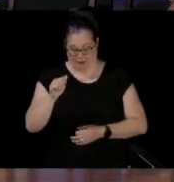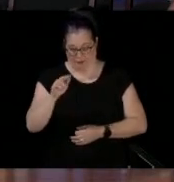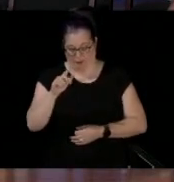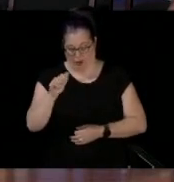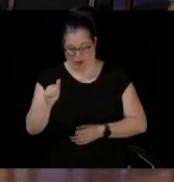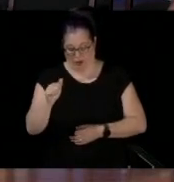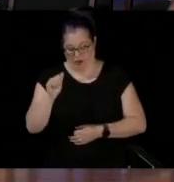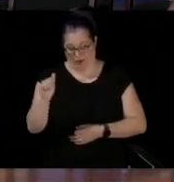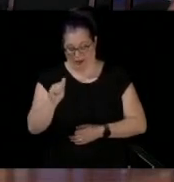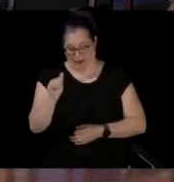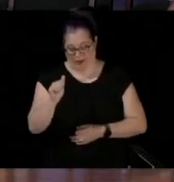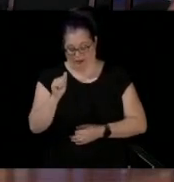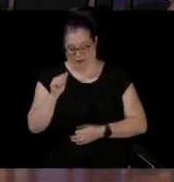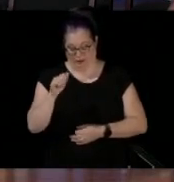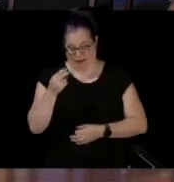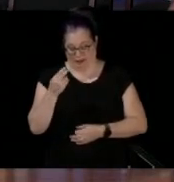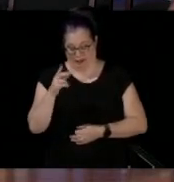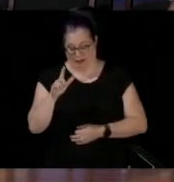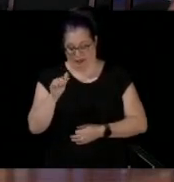Hlasko.